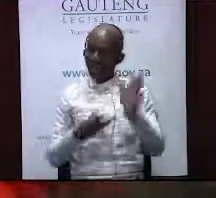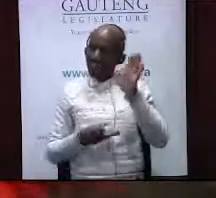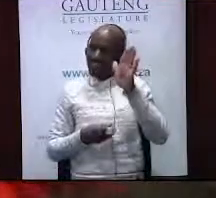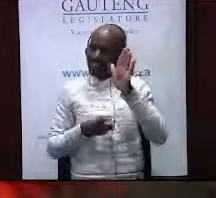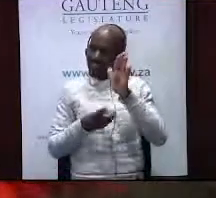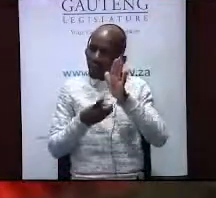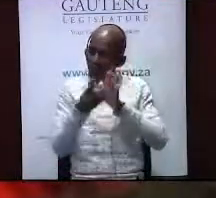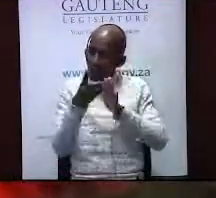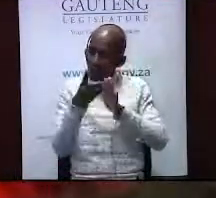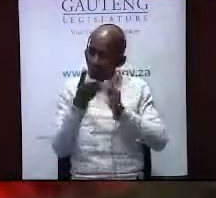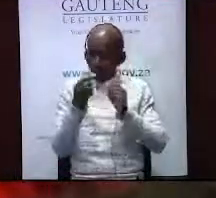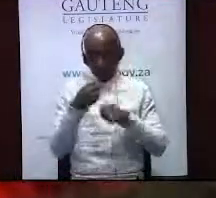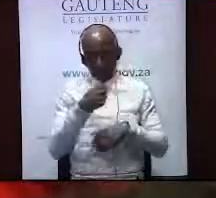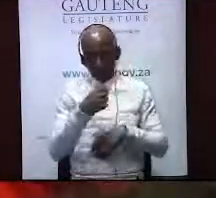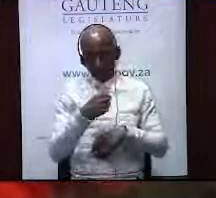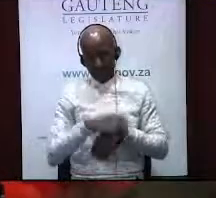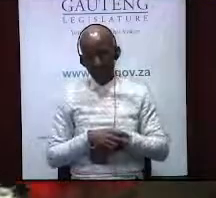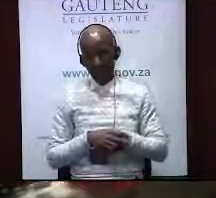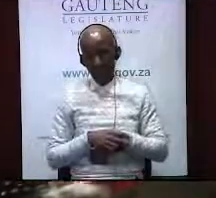developed, or basically I,